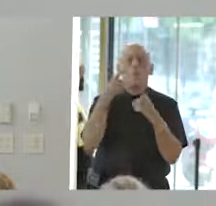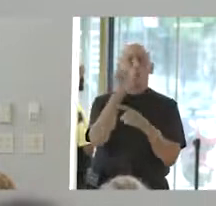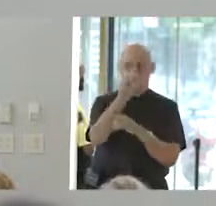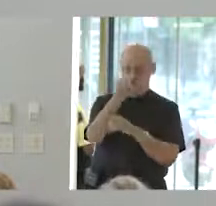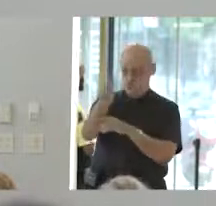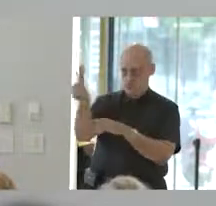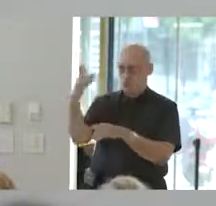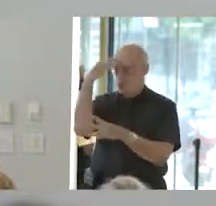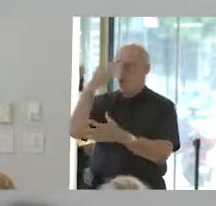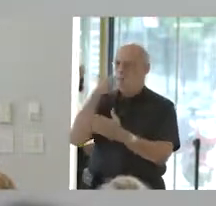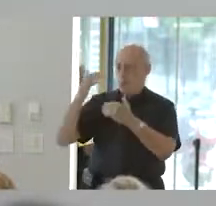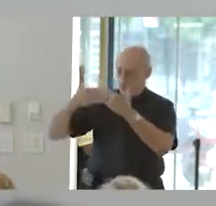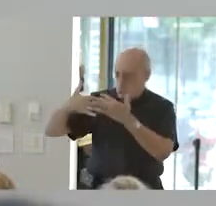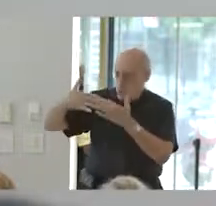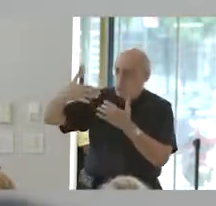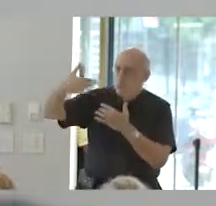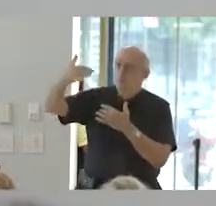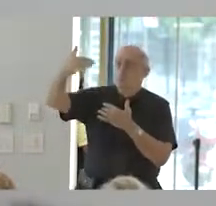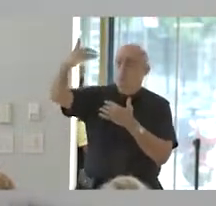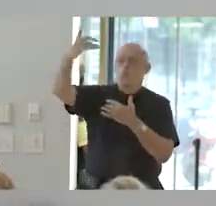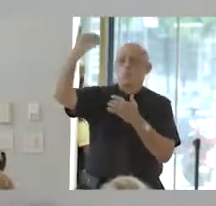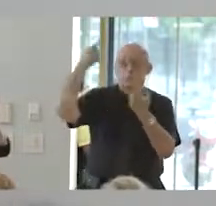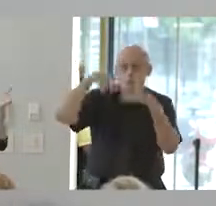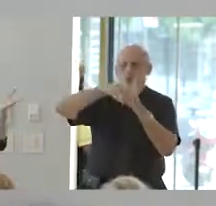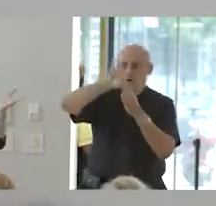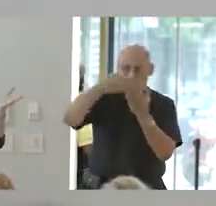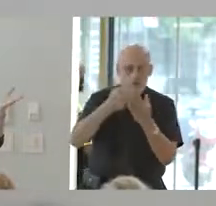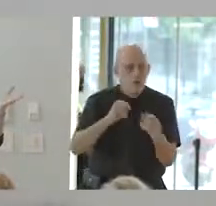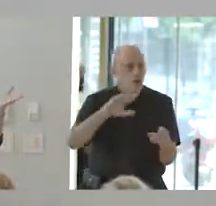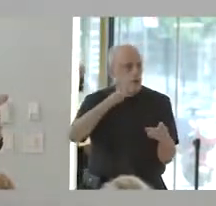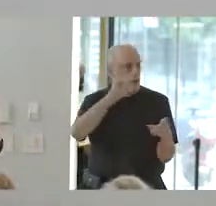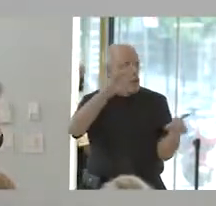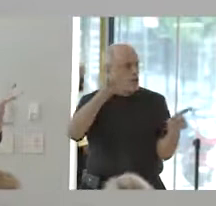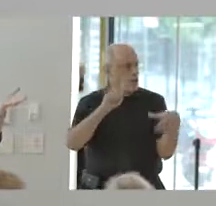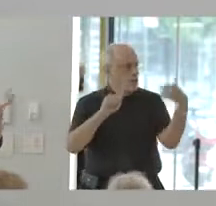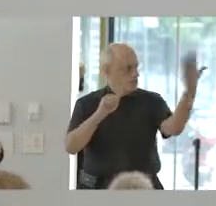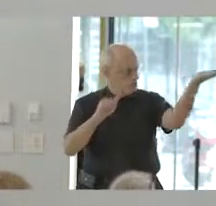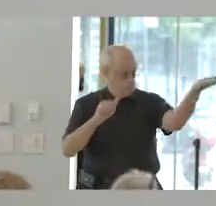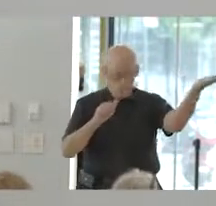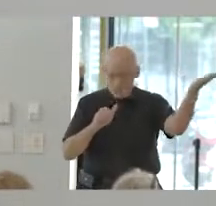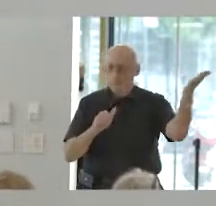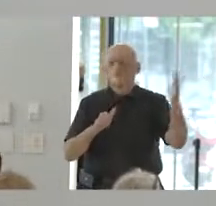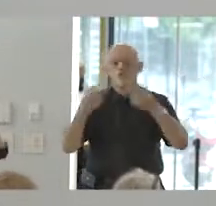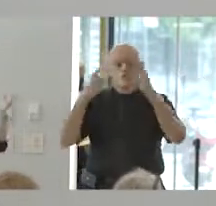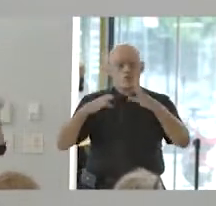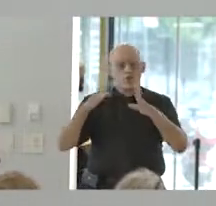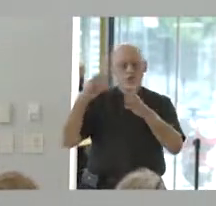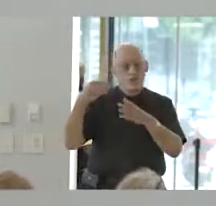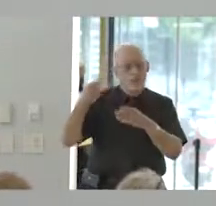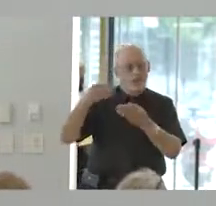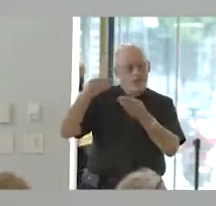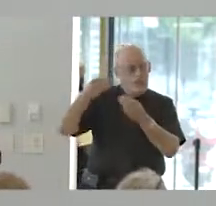know much better over the course of this project. Claudia Filomena, who's our Director of Capital Projects,